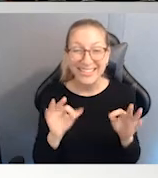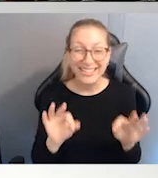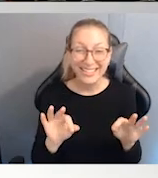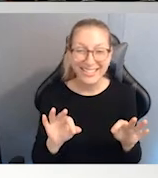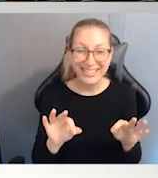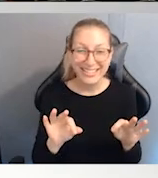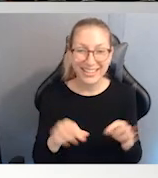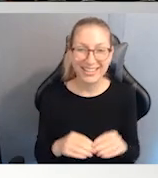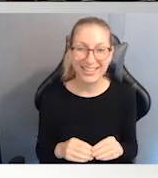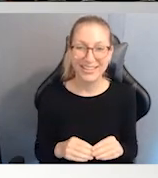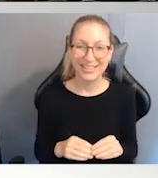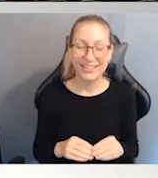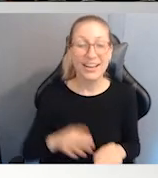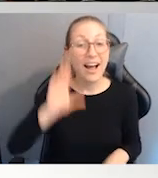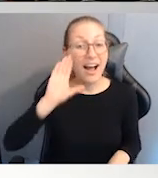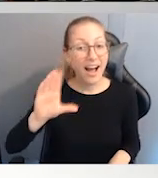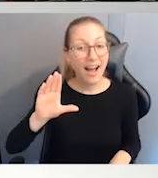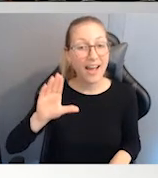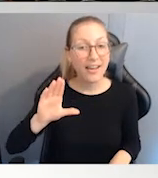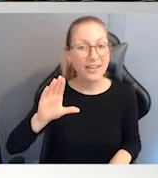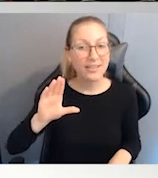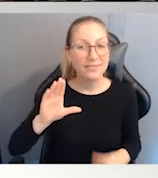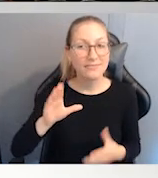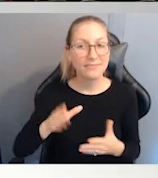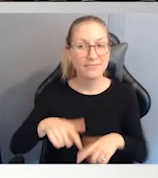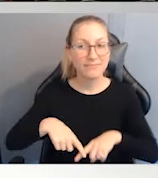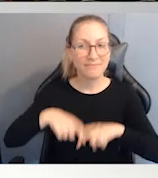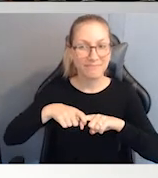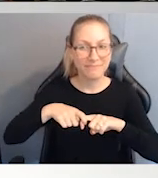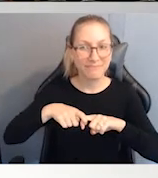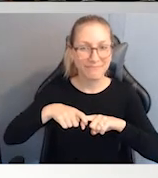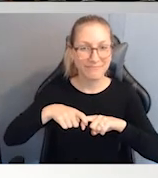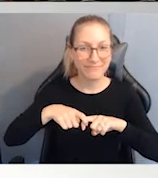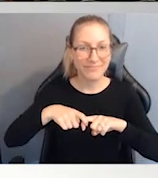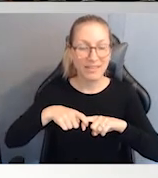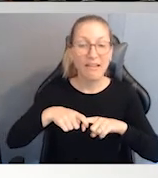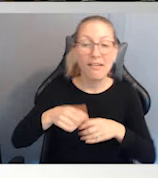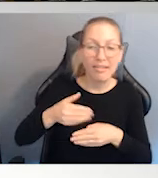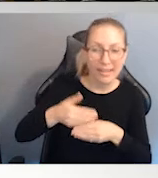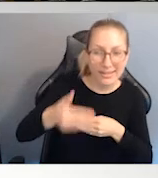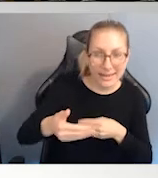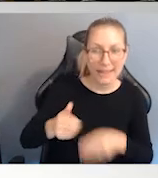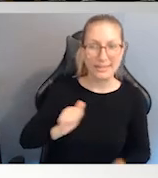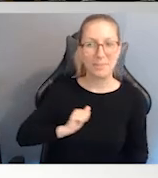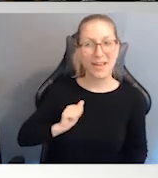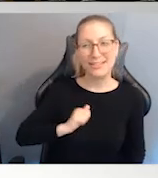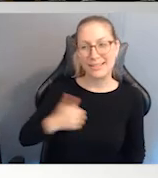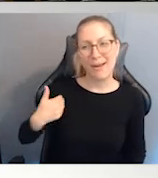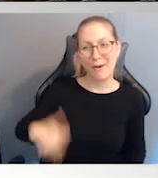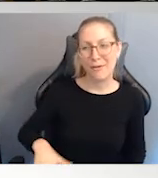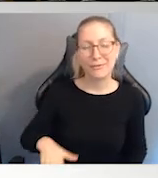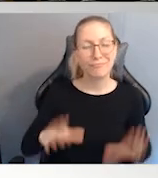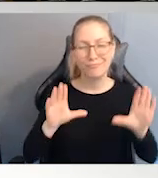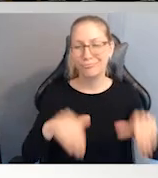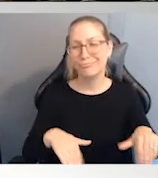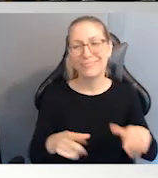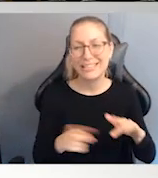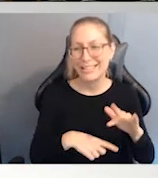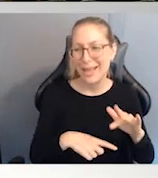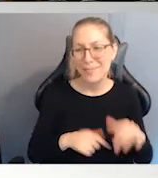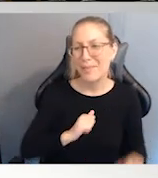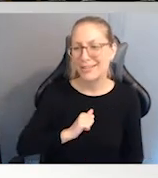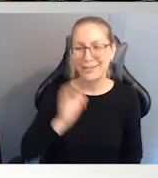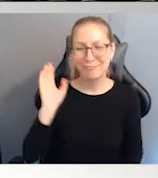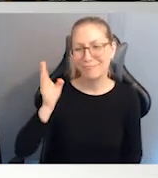Action. You can text me now. Hi, my name is. Okay, this next one is me, and I'm not even going to go through that. I'm just going to talk. I got